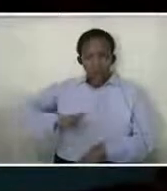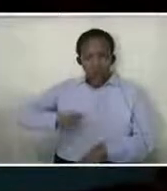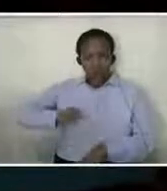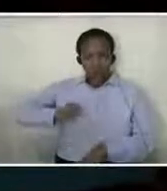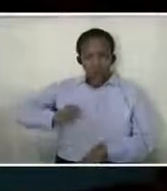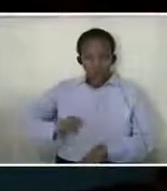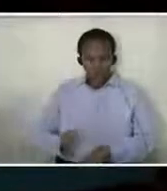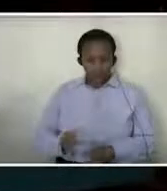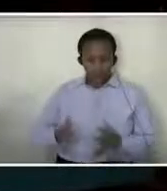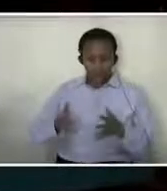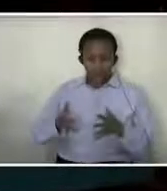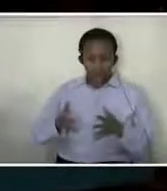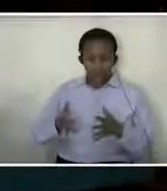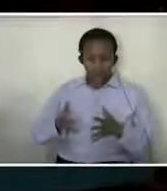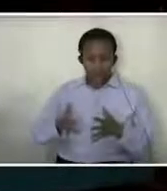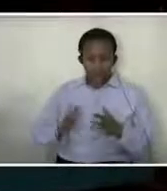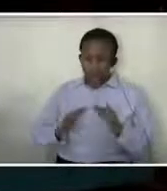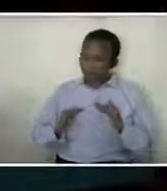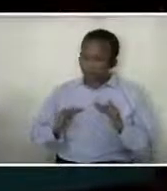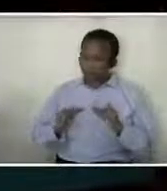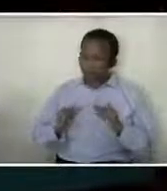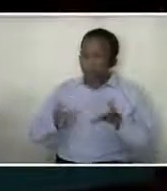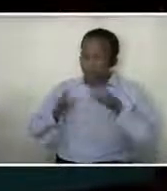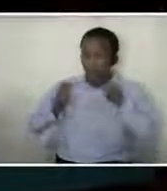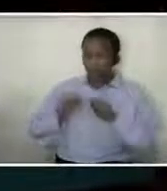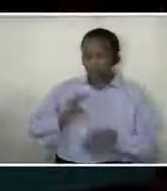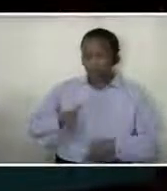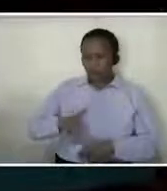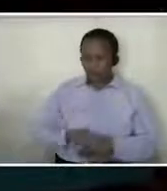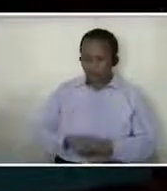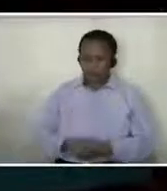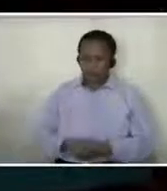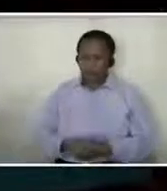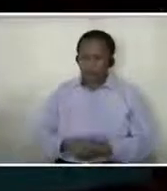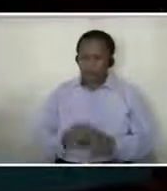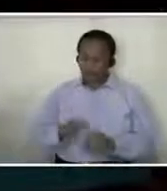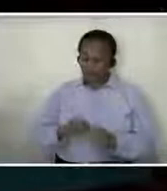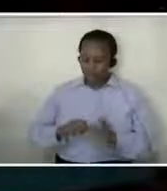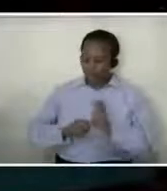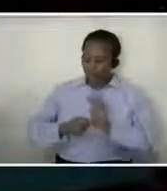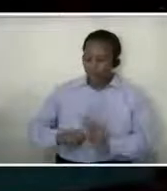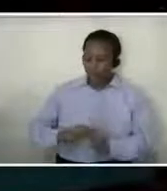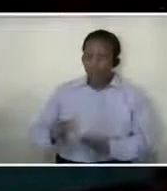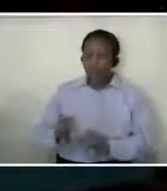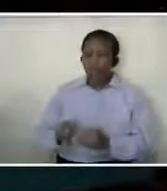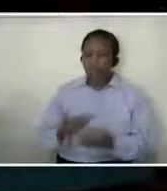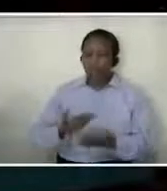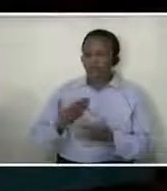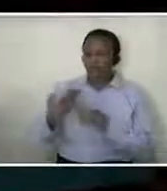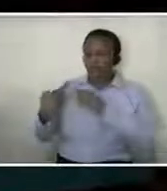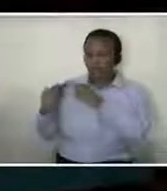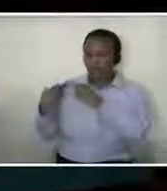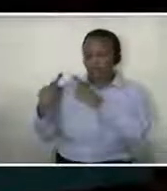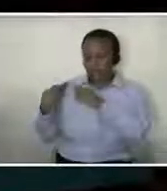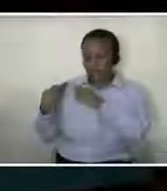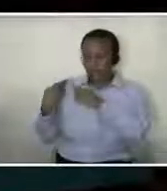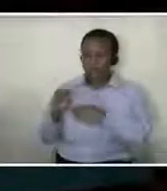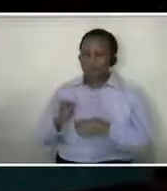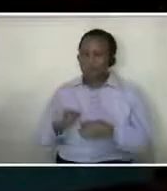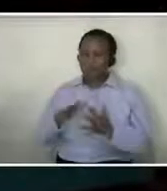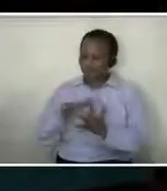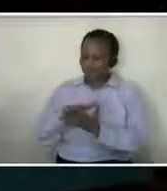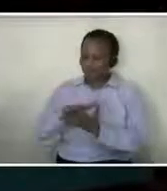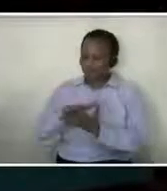have their basic needs met. Coalition governance ensures stability, accountability, and transparency,